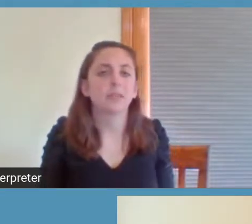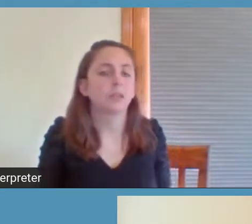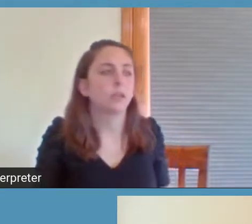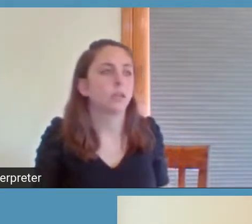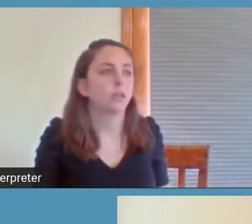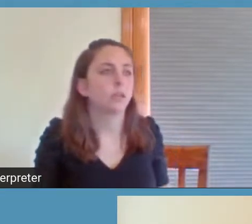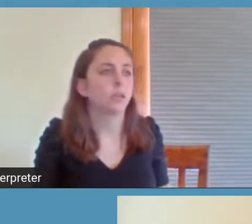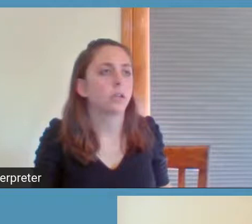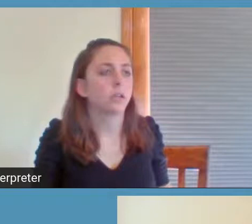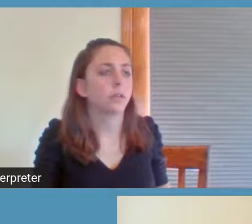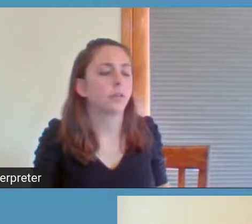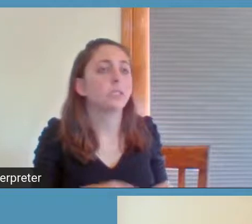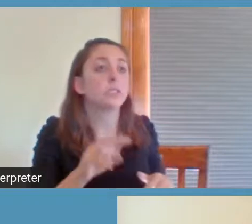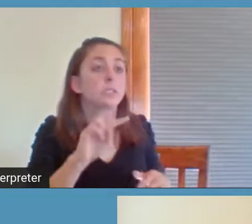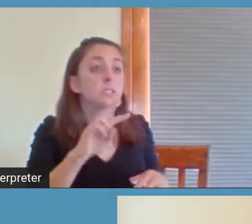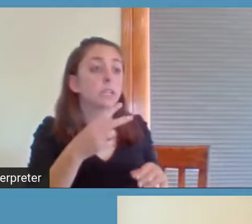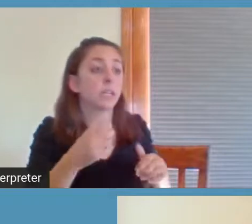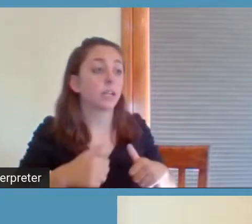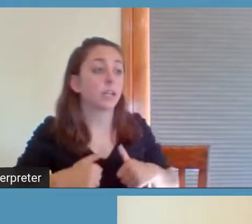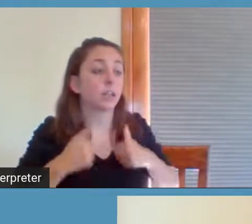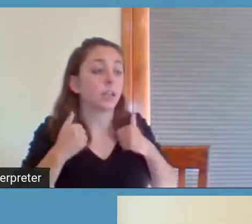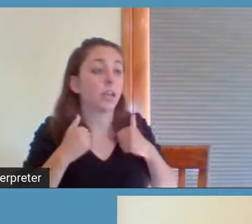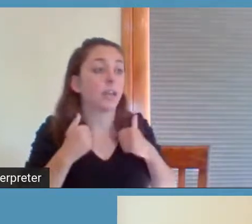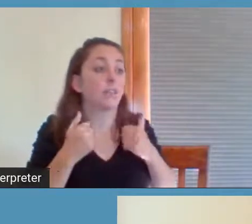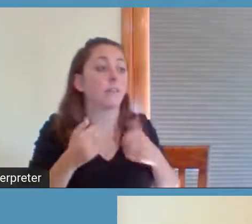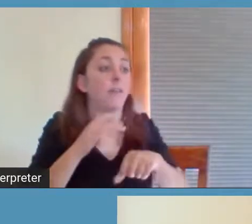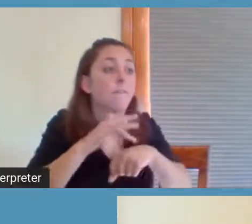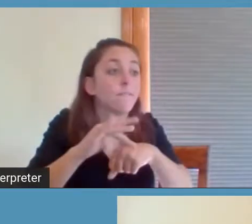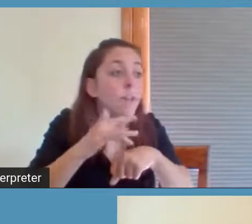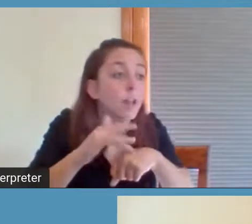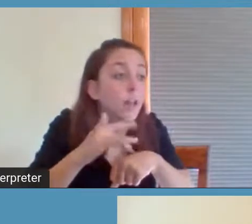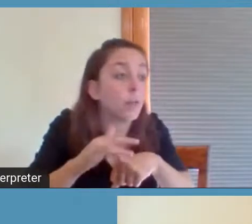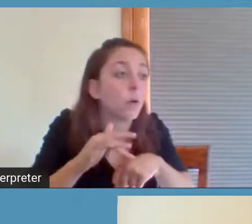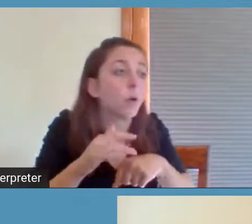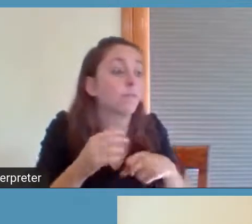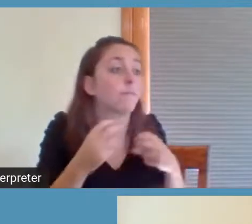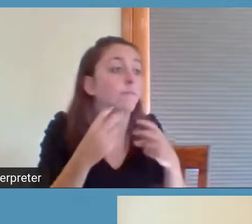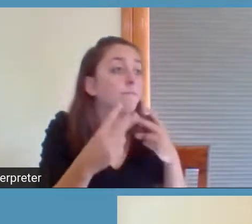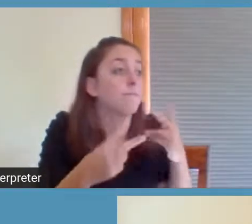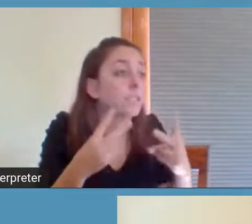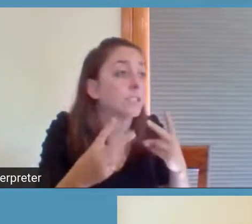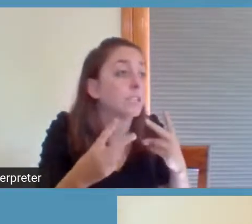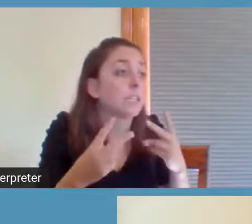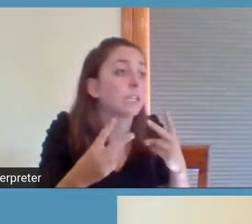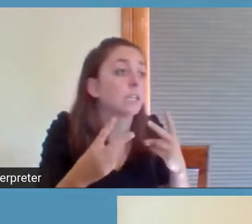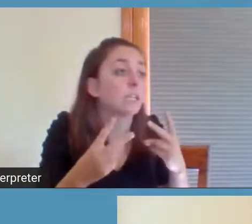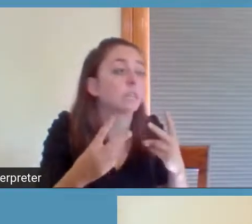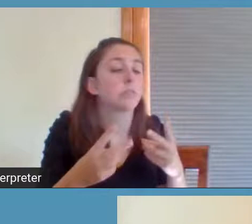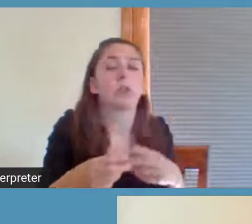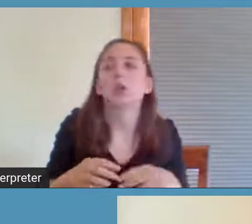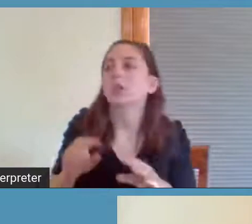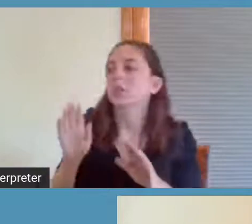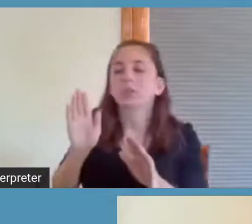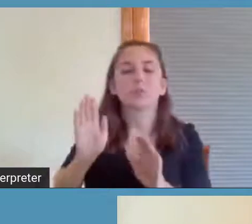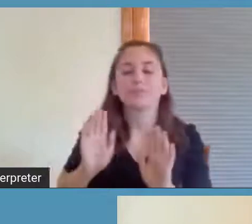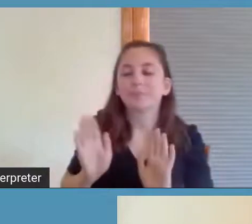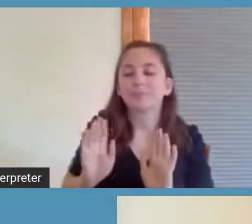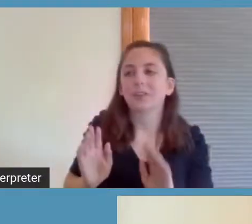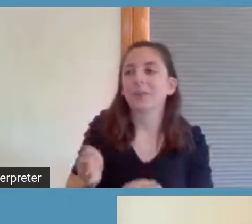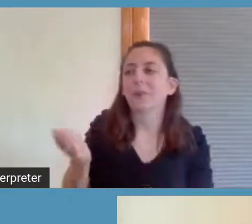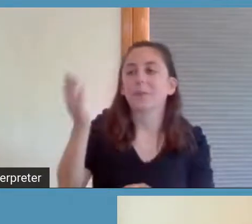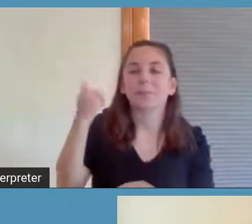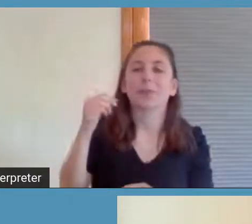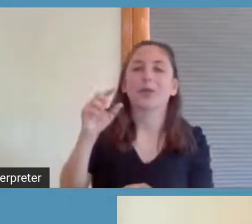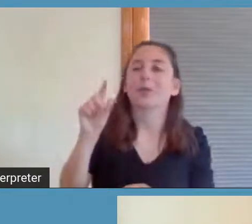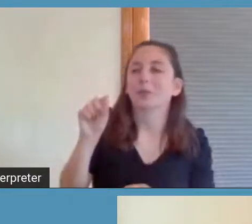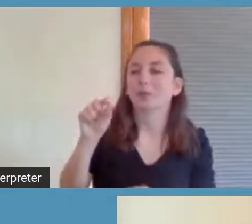Is that work in Second Life still available? Can people visit it? No, that was 2010. So right. IBM doesn't even exist in the space